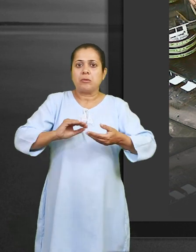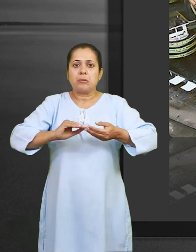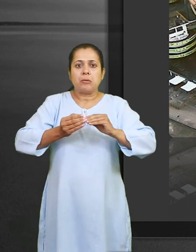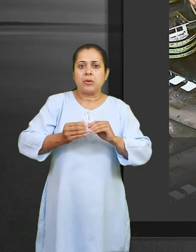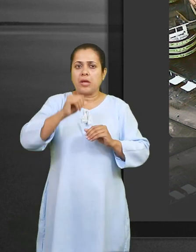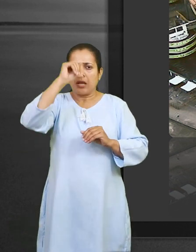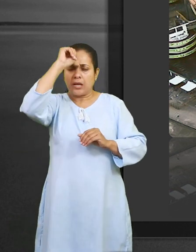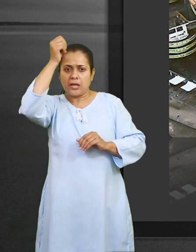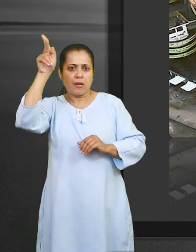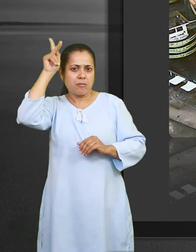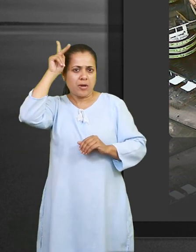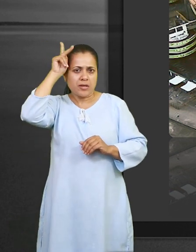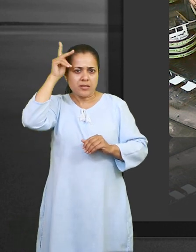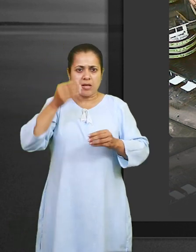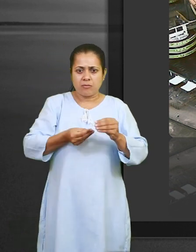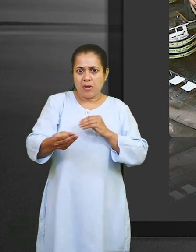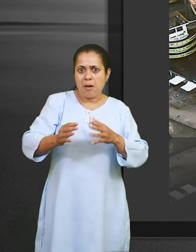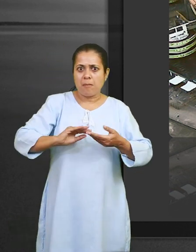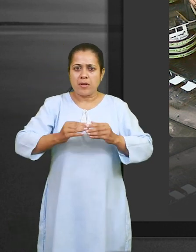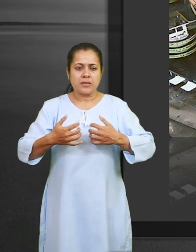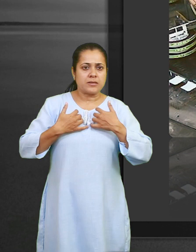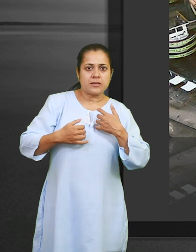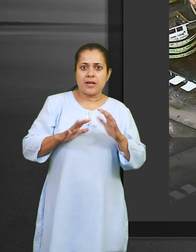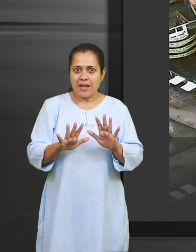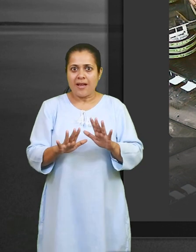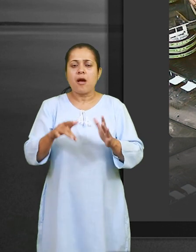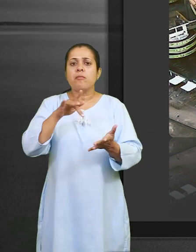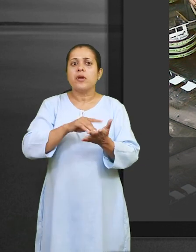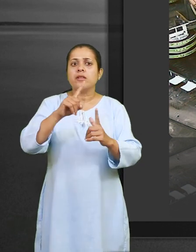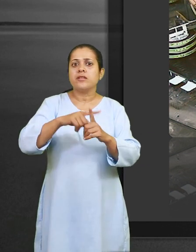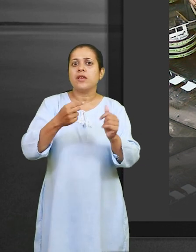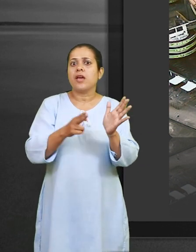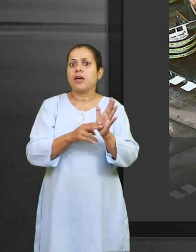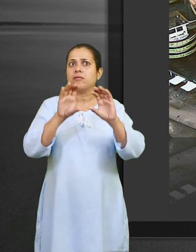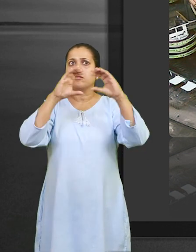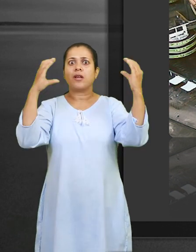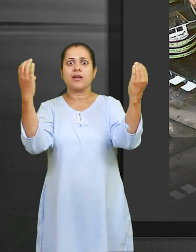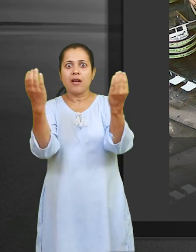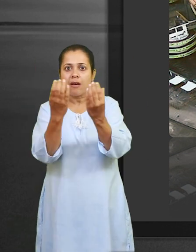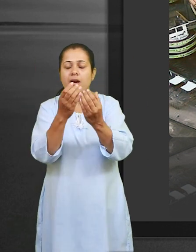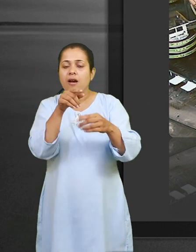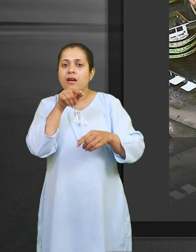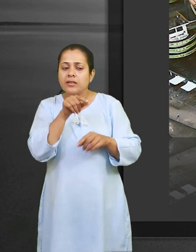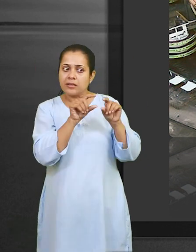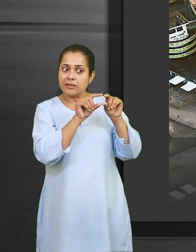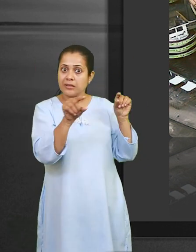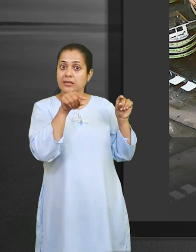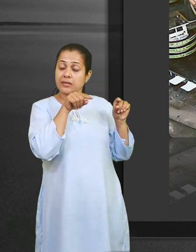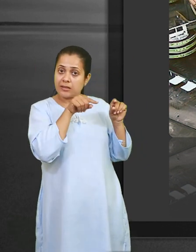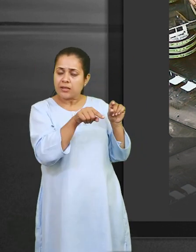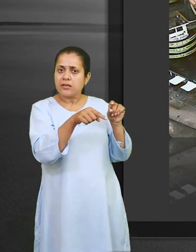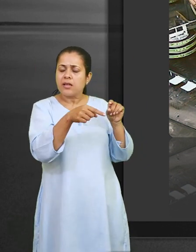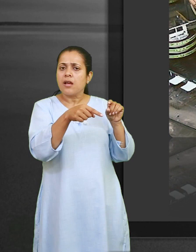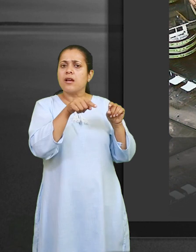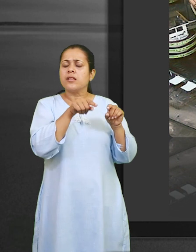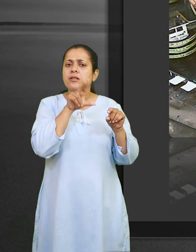match between India and Pakistan in Jawaharlal Nehru Stadium. That statement over there,